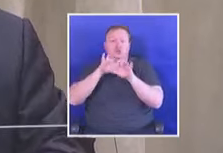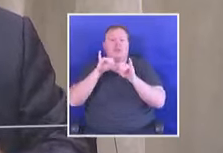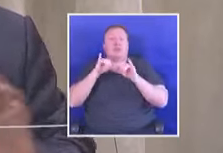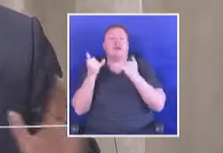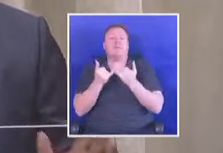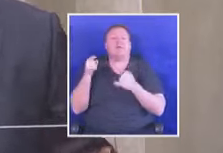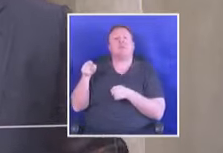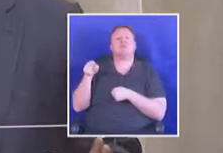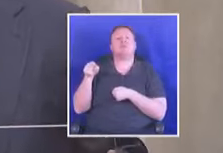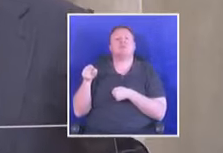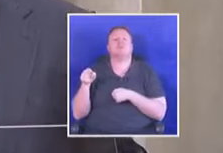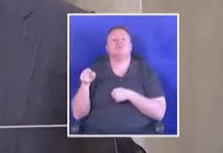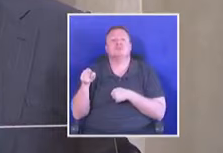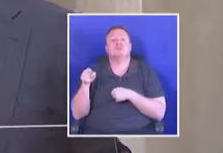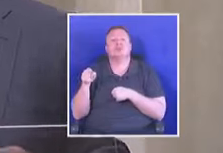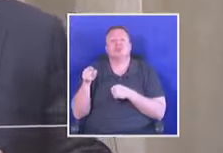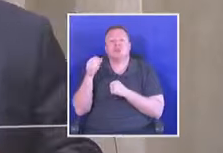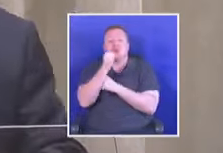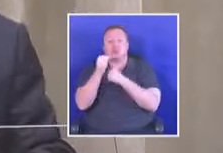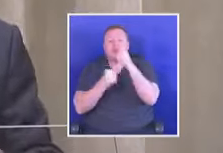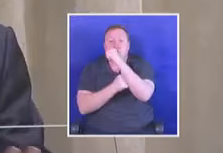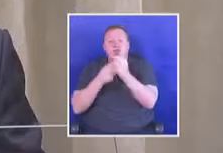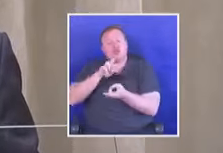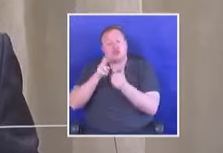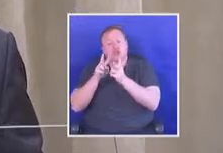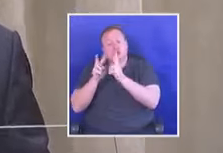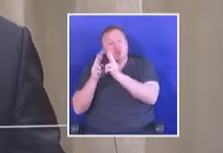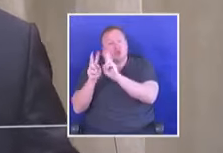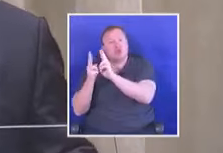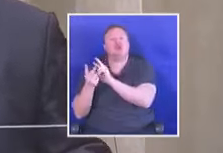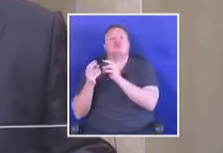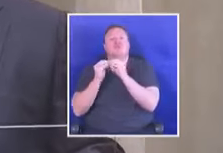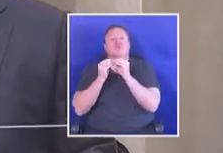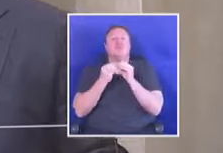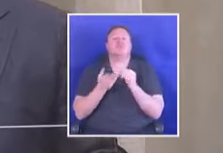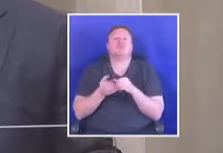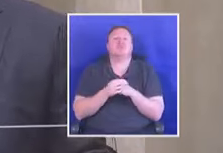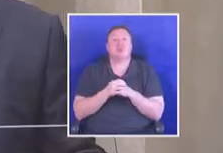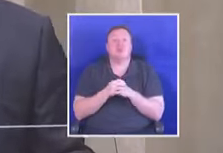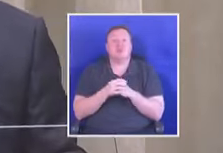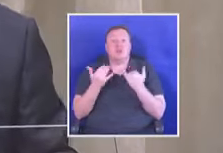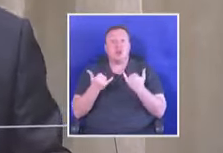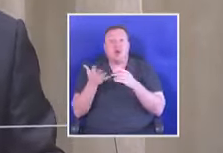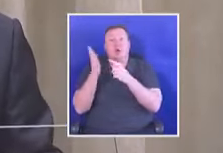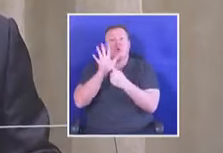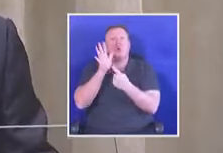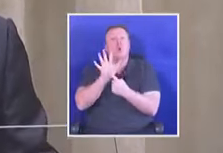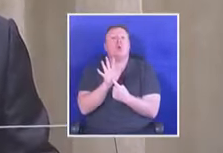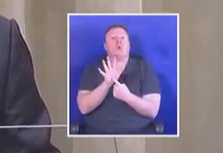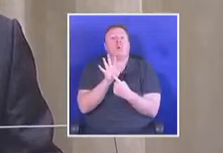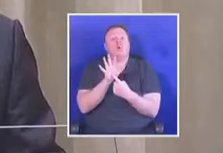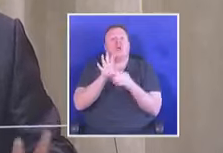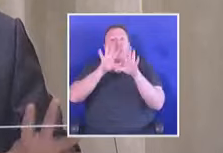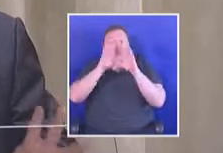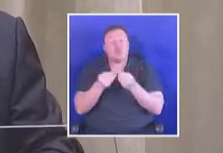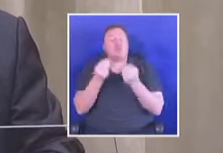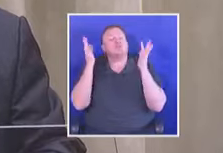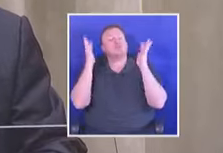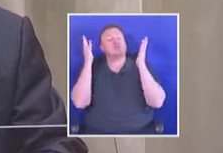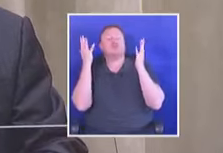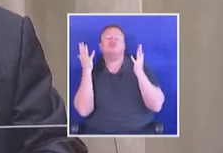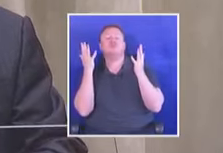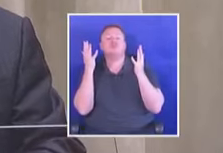the restructuring that is ongoing. What I outlined here is something that we should all applaud and say we can